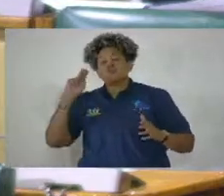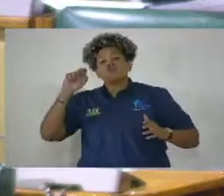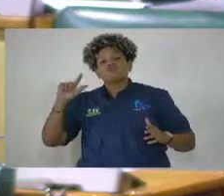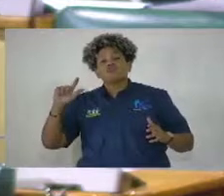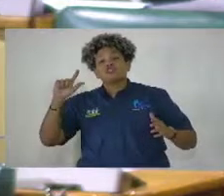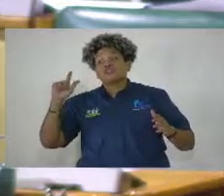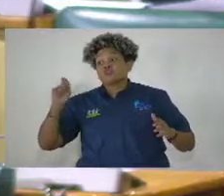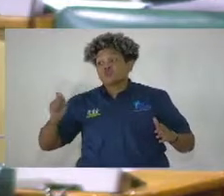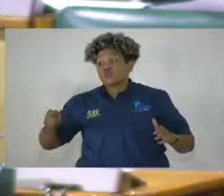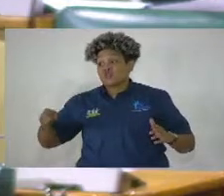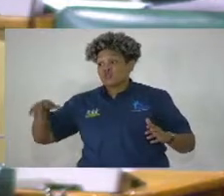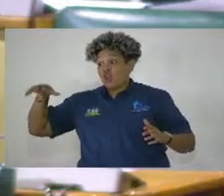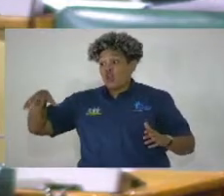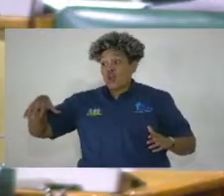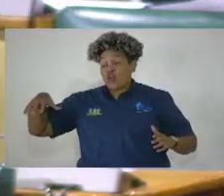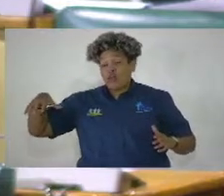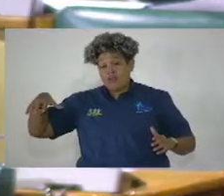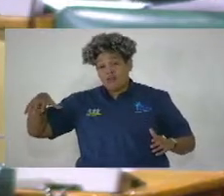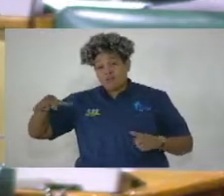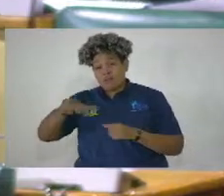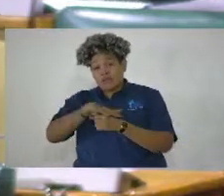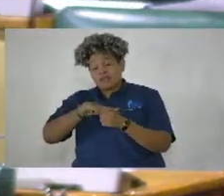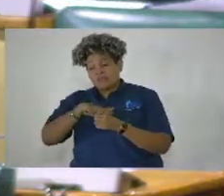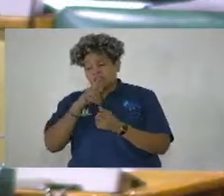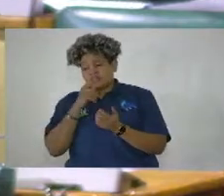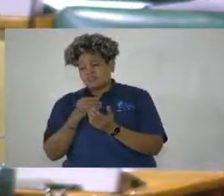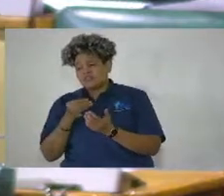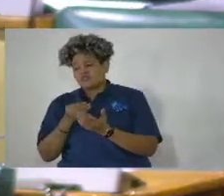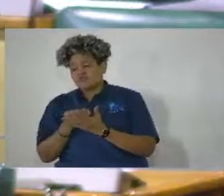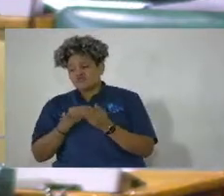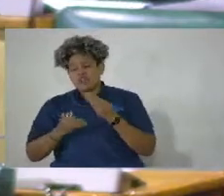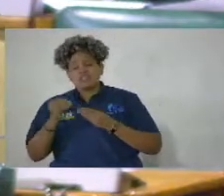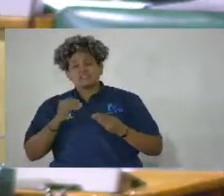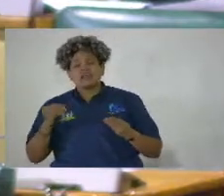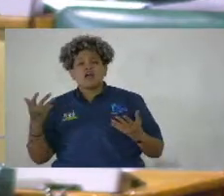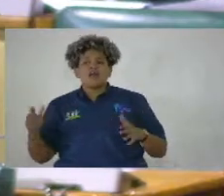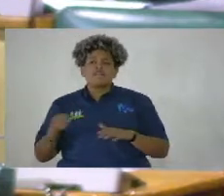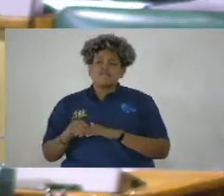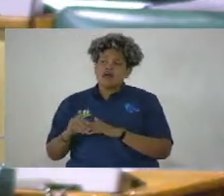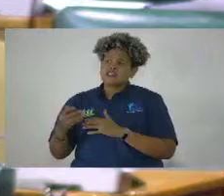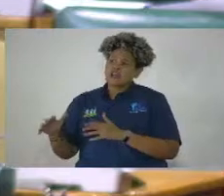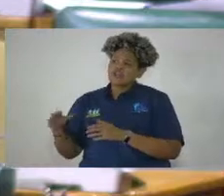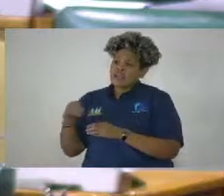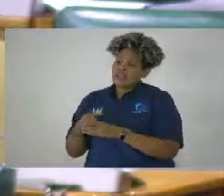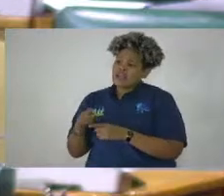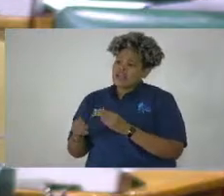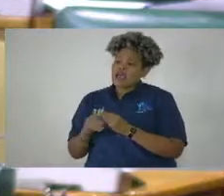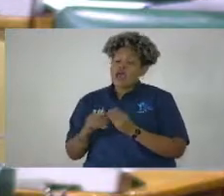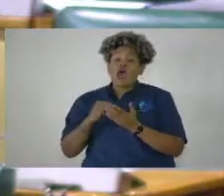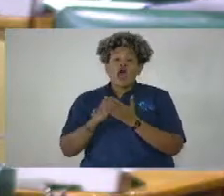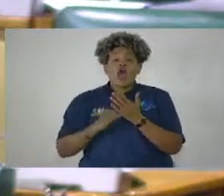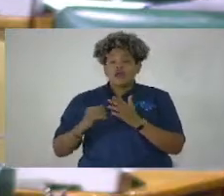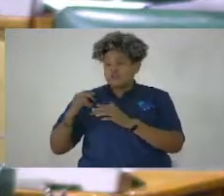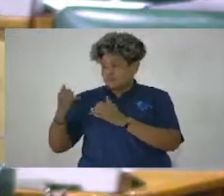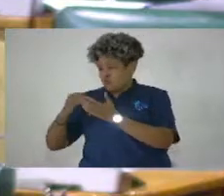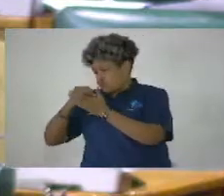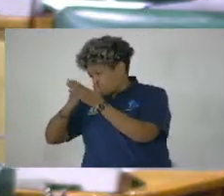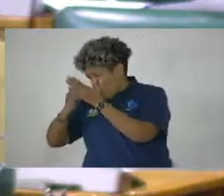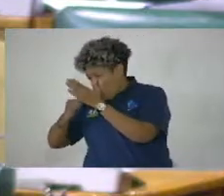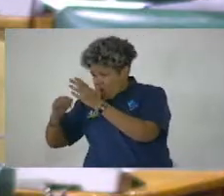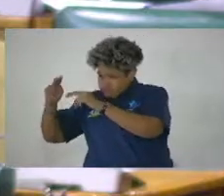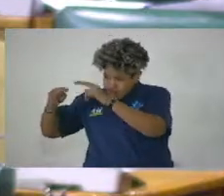Judicial Complex, transaction advisors have already been engaged, architects have already been